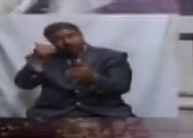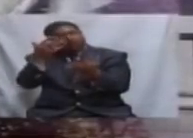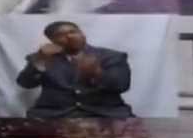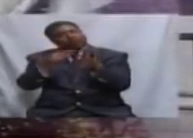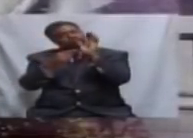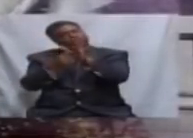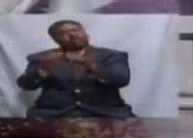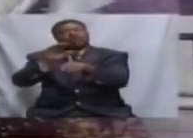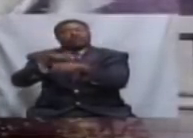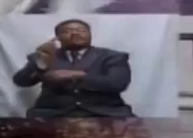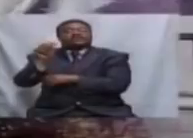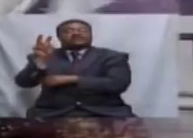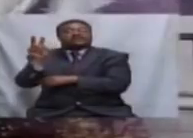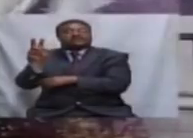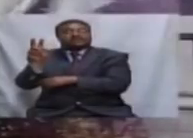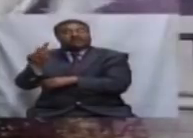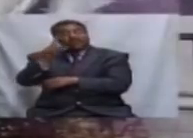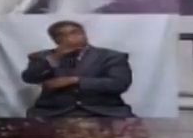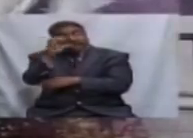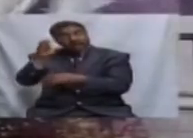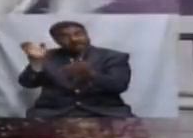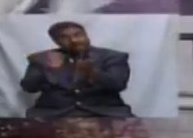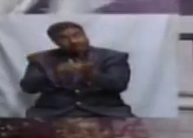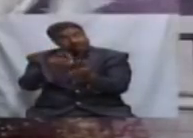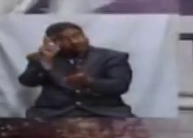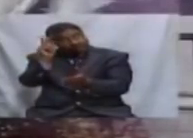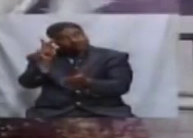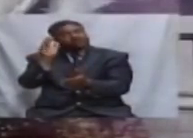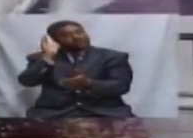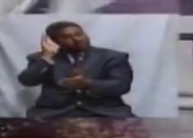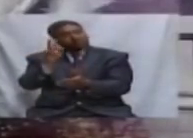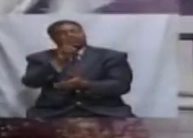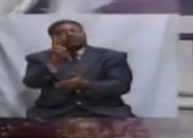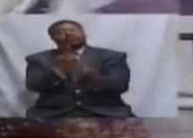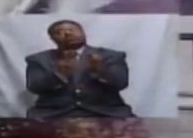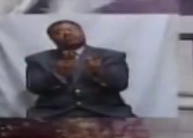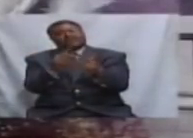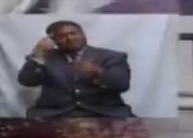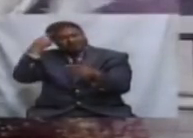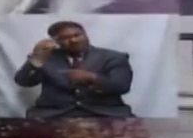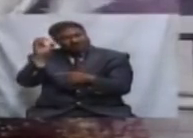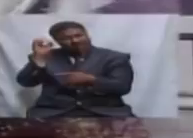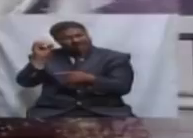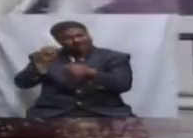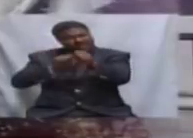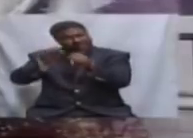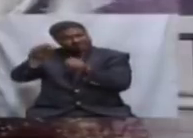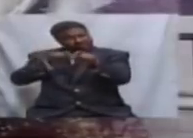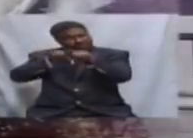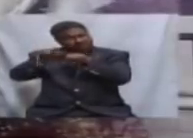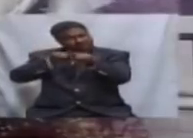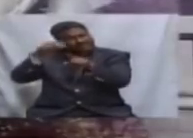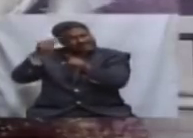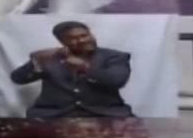promote youth in entrepreneurship. She has told ZNBC News in an interview at State House in Lusaka today that the conference will focus